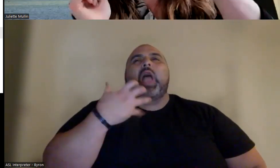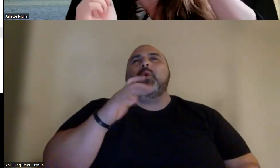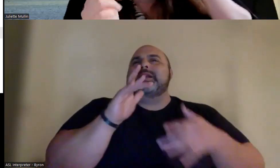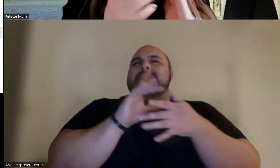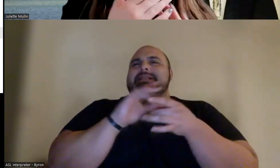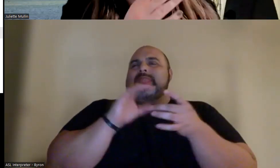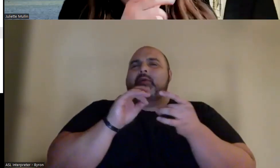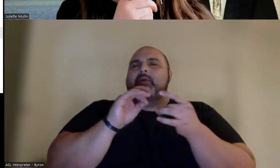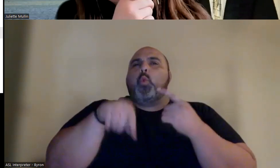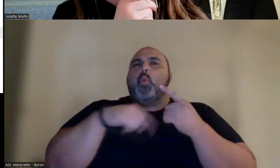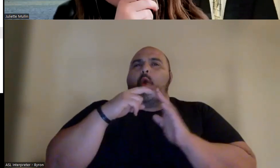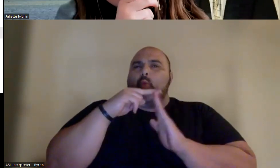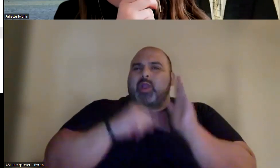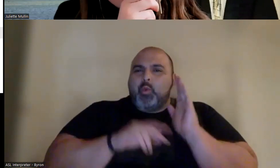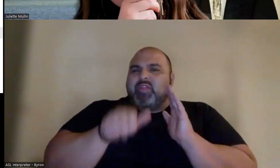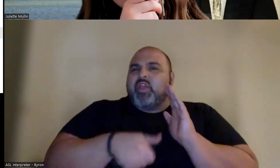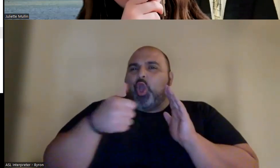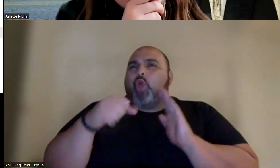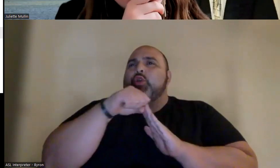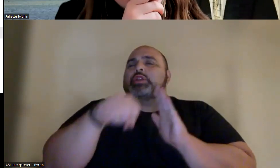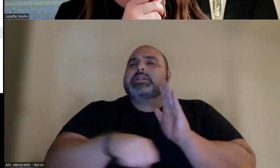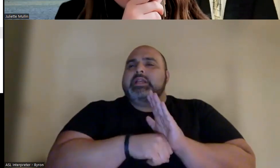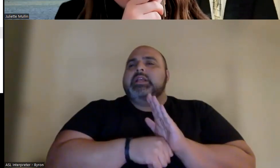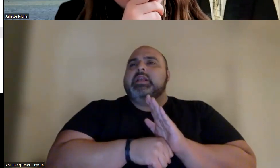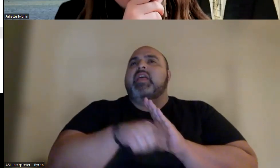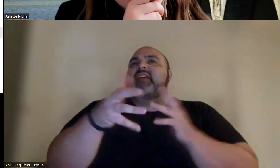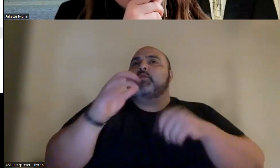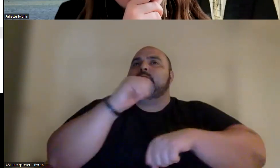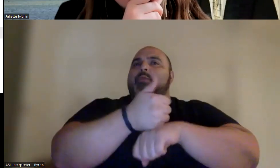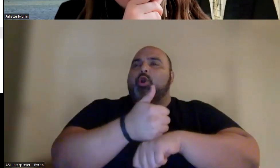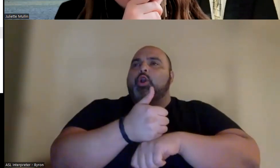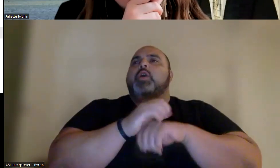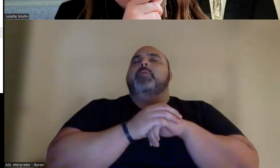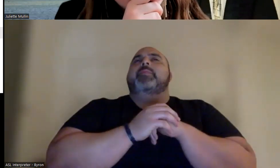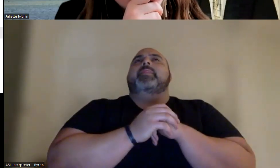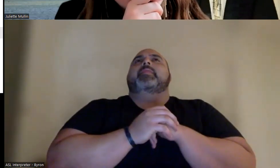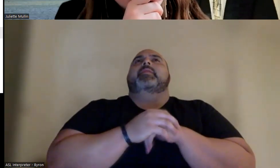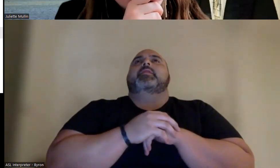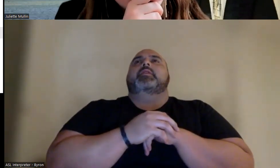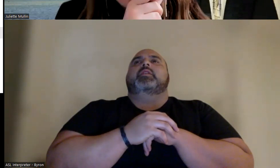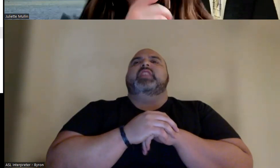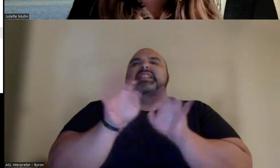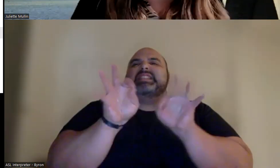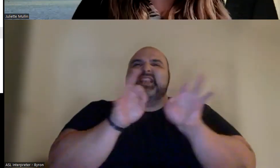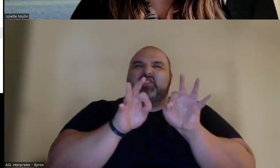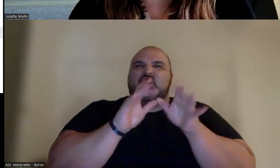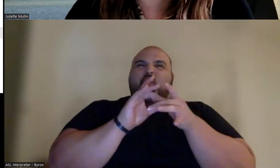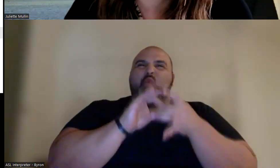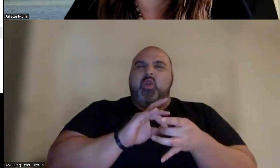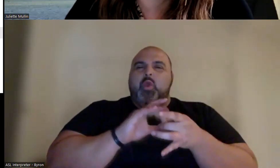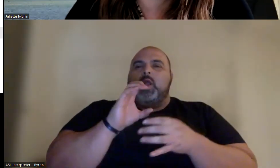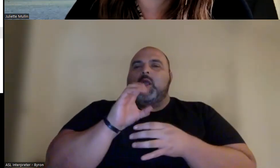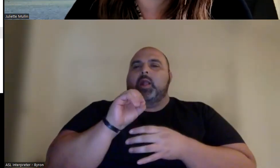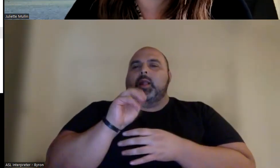when reading what the other states had put in there, just the definition around compassionate care